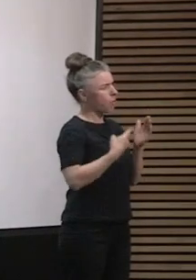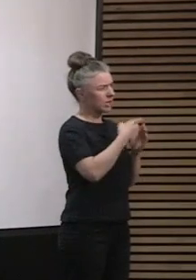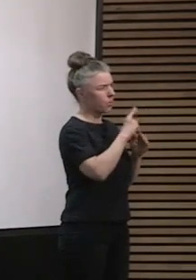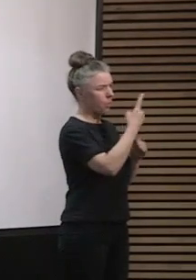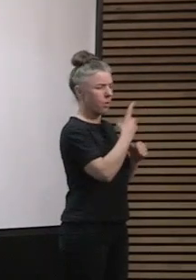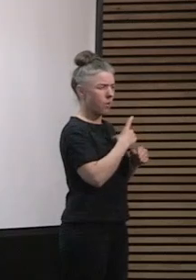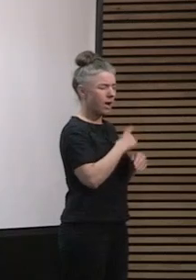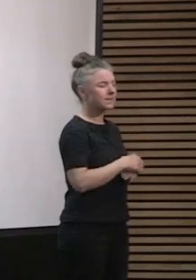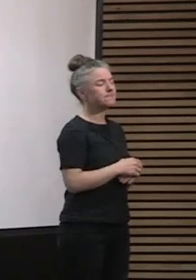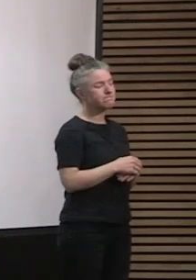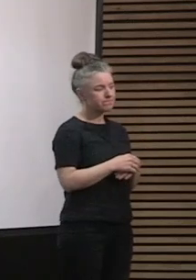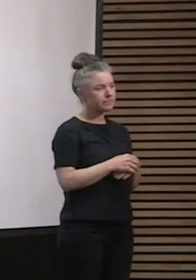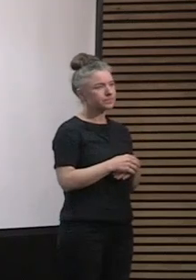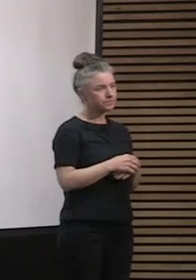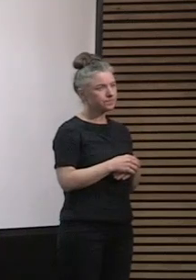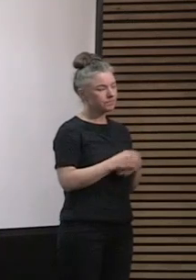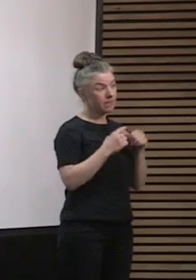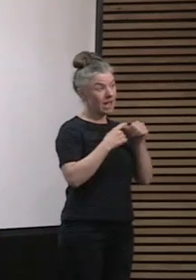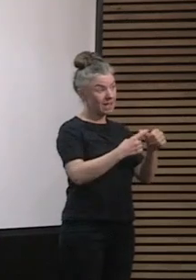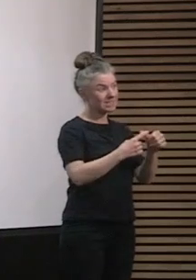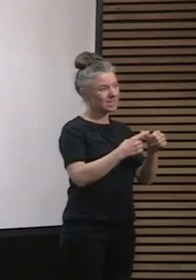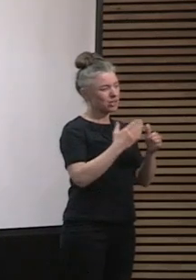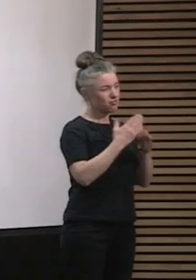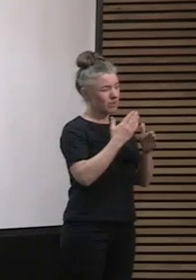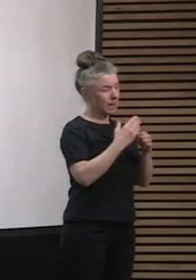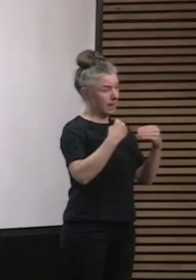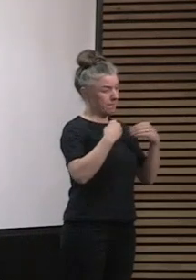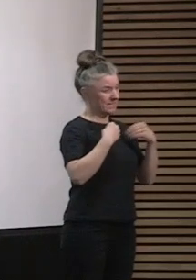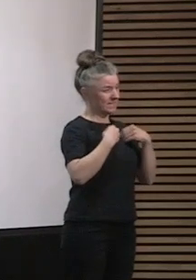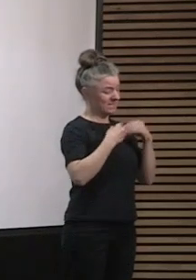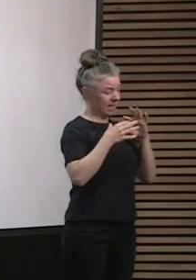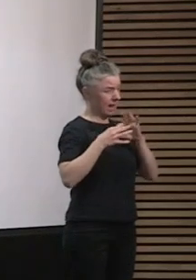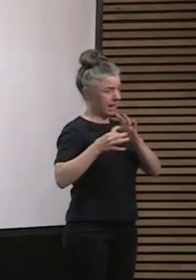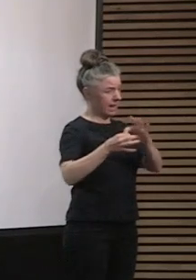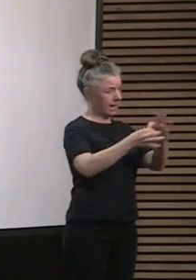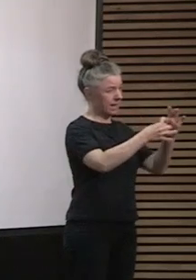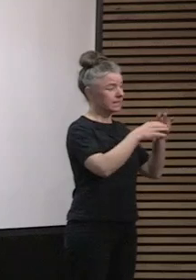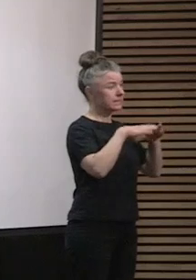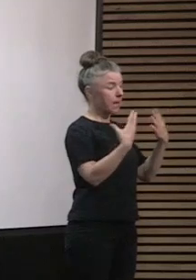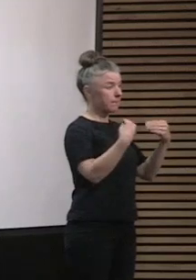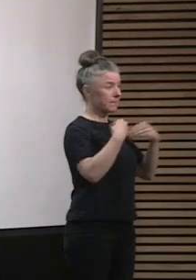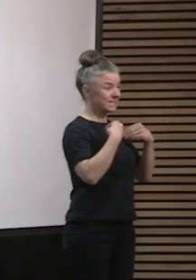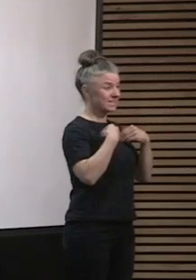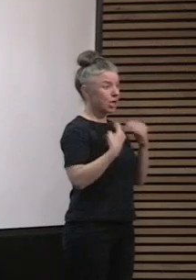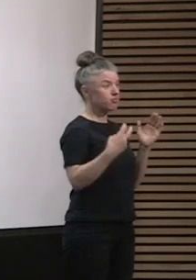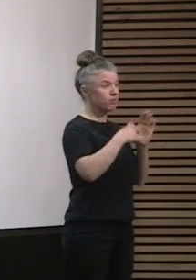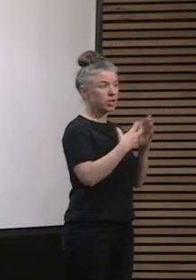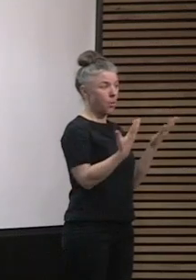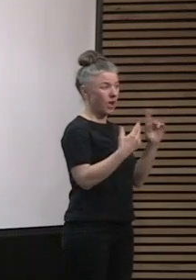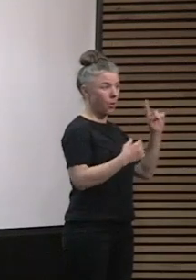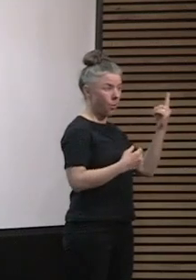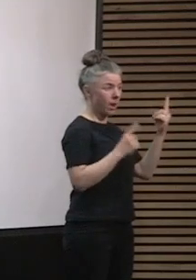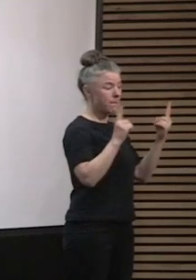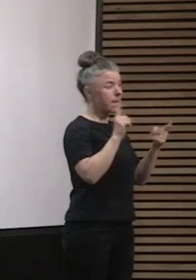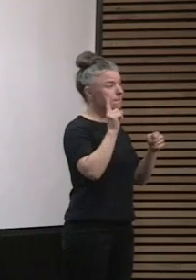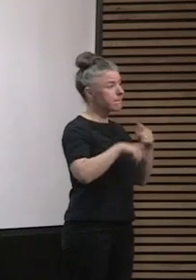those regional boundaries don't really work when you start to deeply analyse them. For example, you can even have businesses that are registered in Auckland but actually